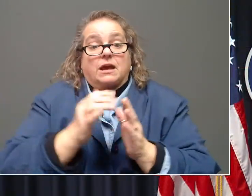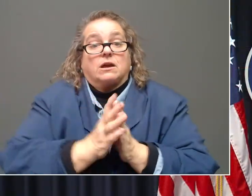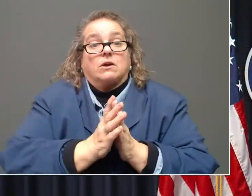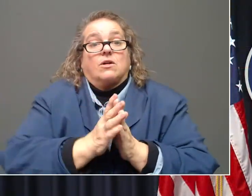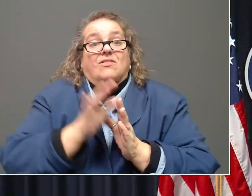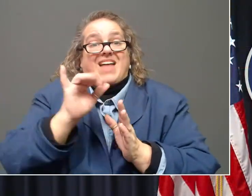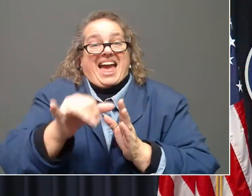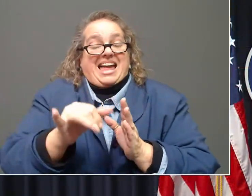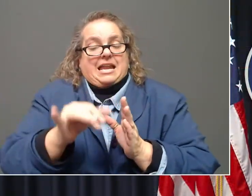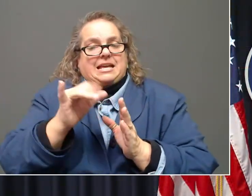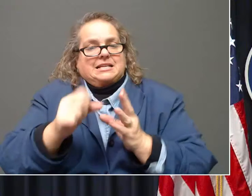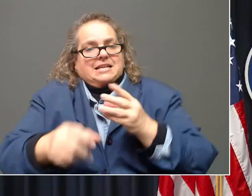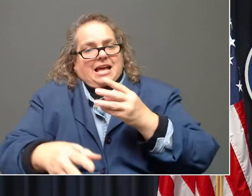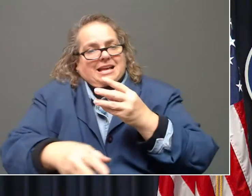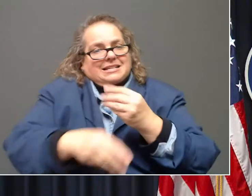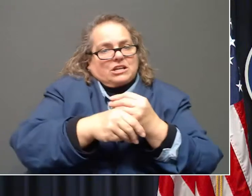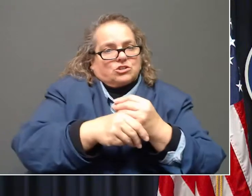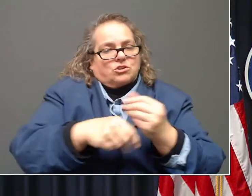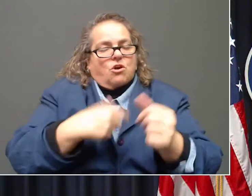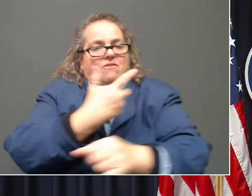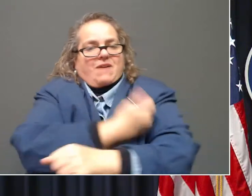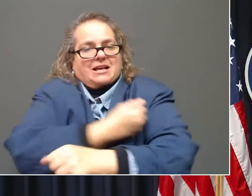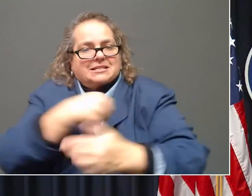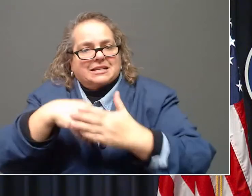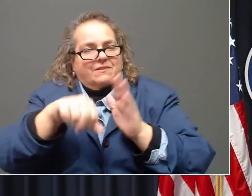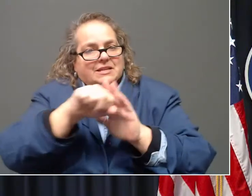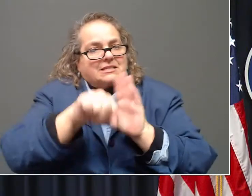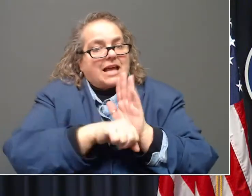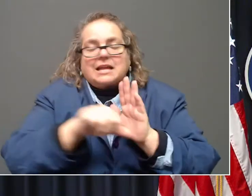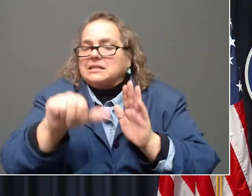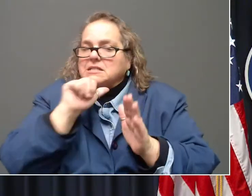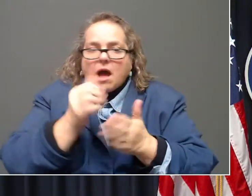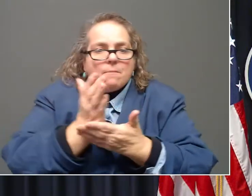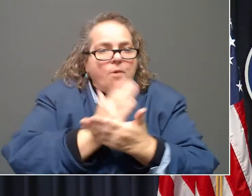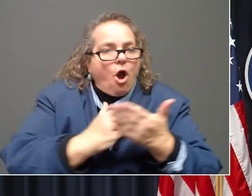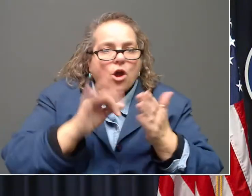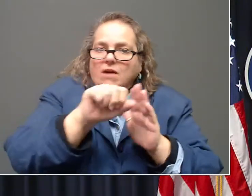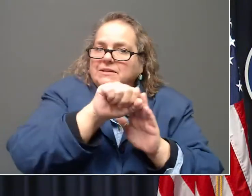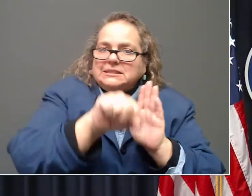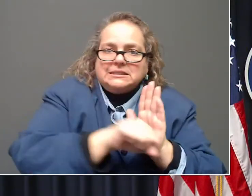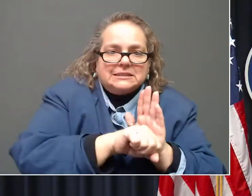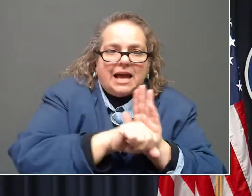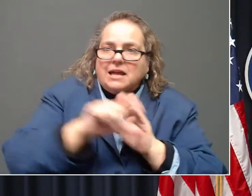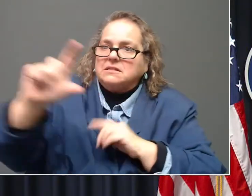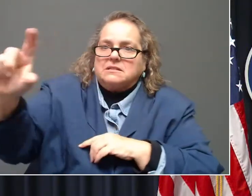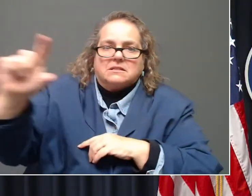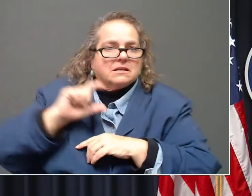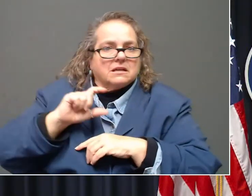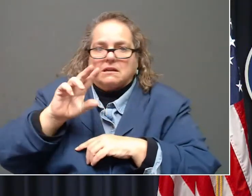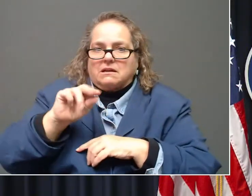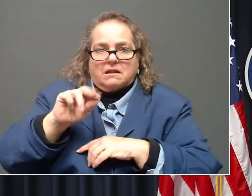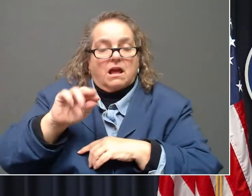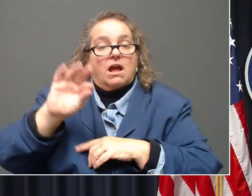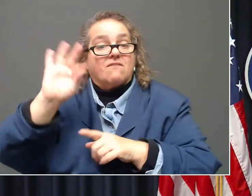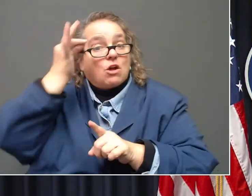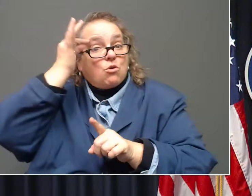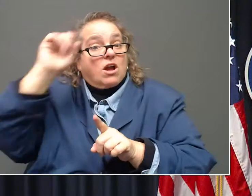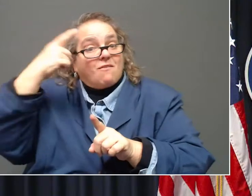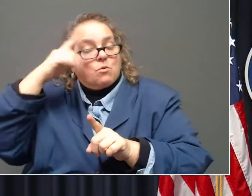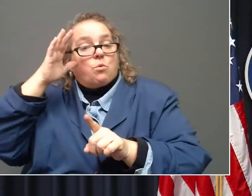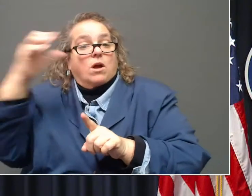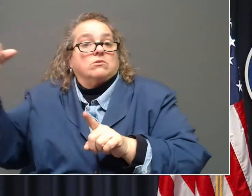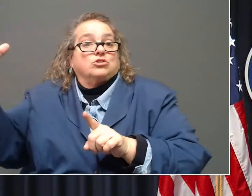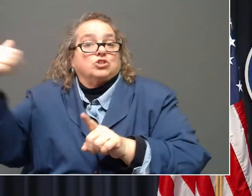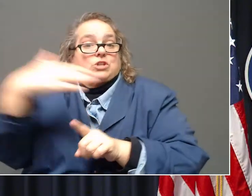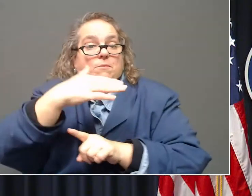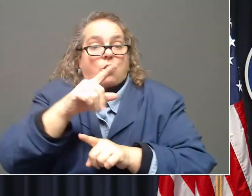health departments and my colleagues, and so they're all aware of this for next week and the next 3 weeks. So thank you to our local health department leaders for